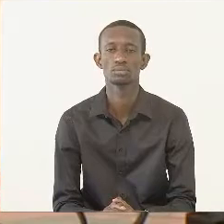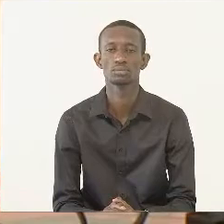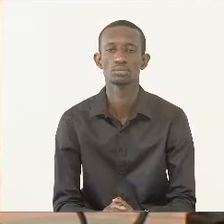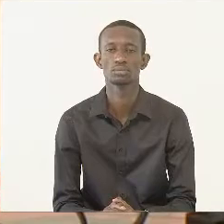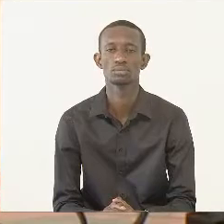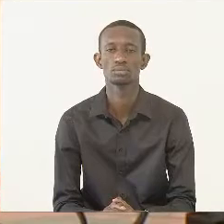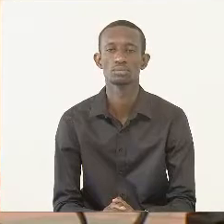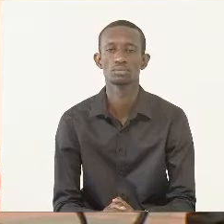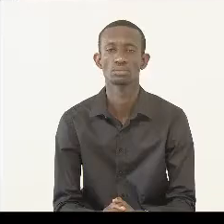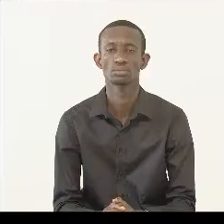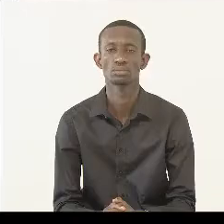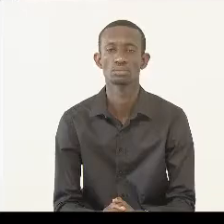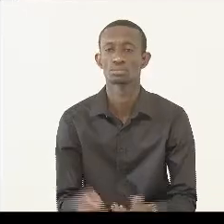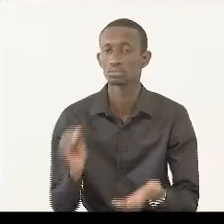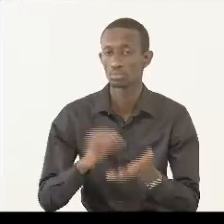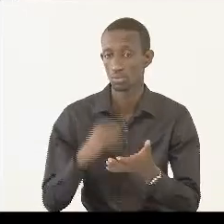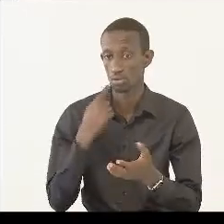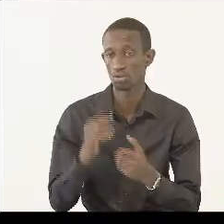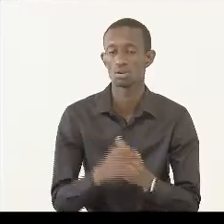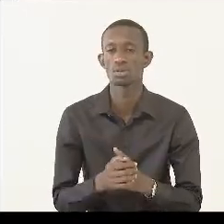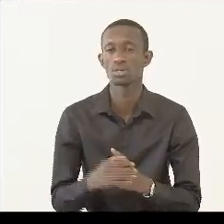We said again in 3D